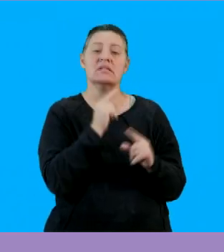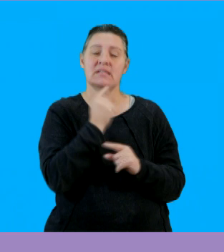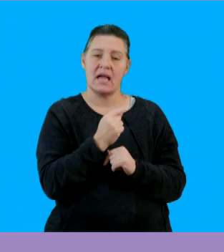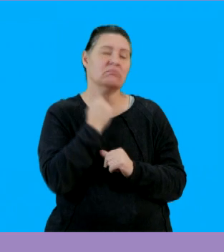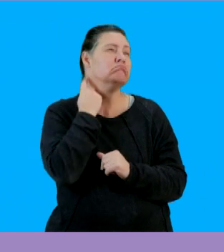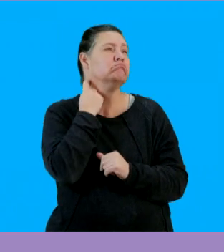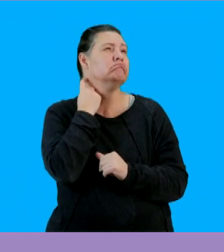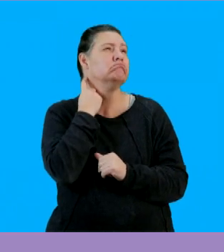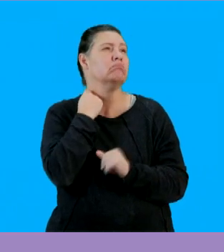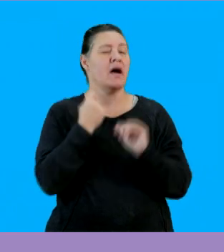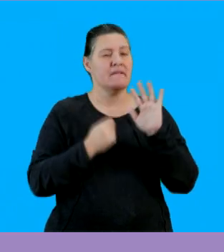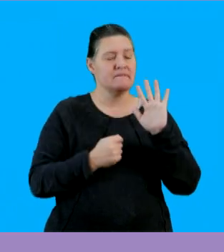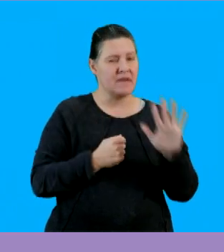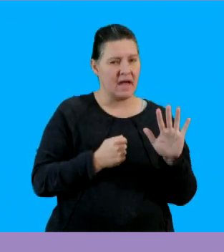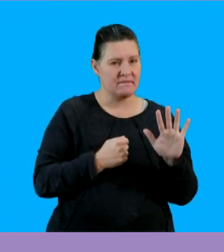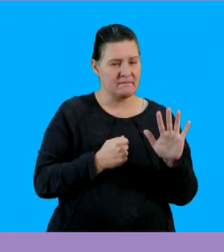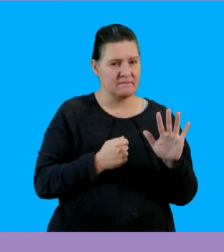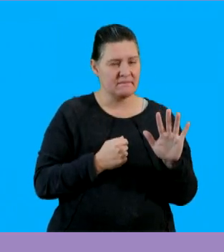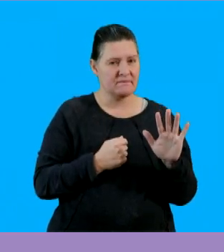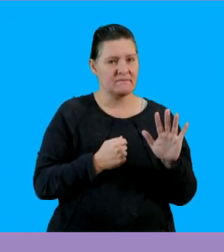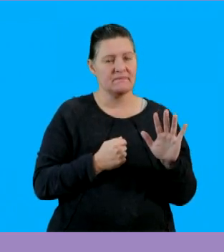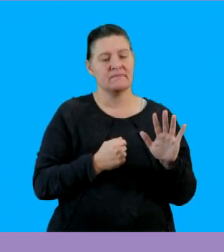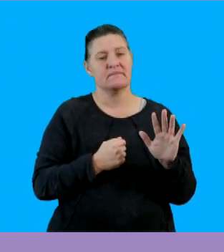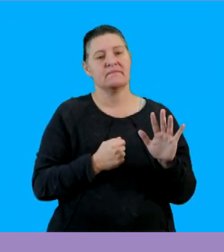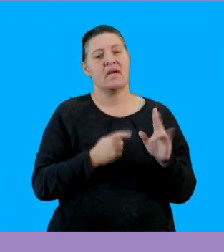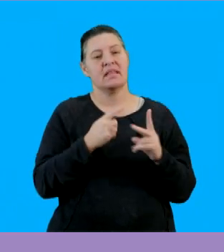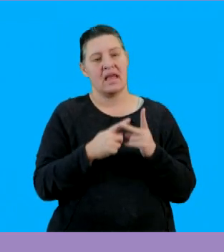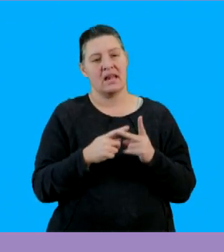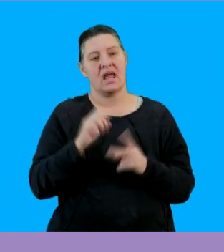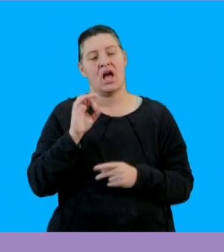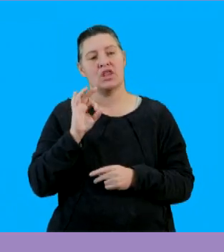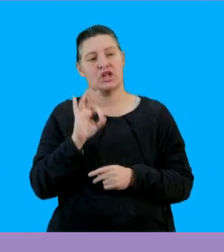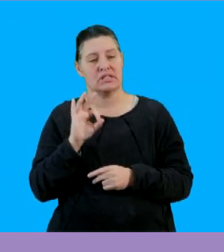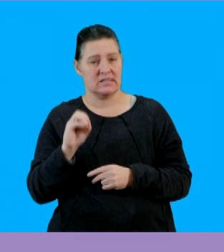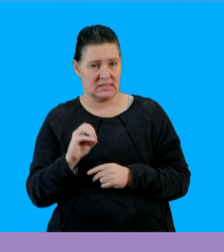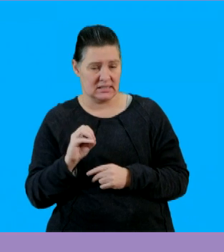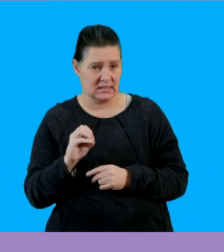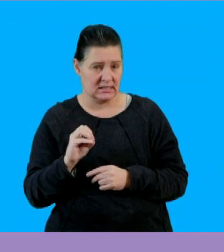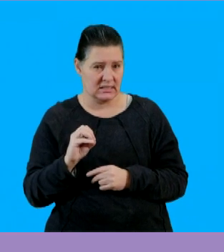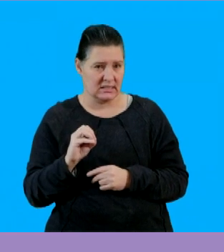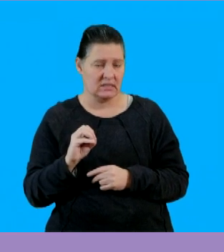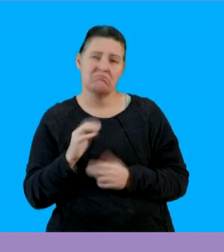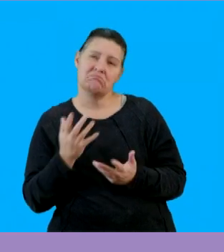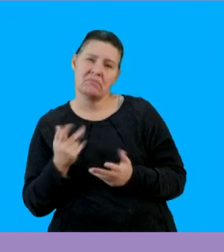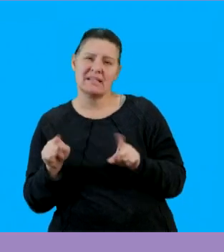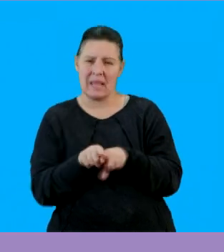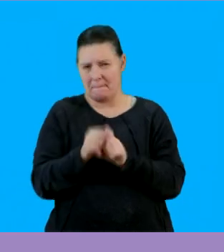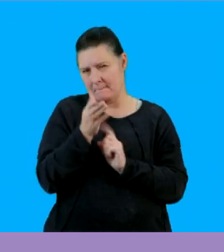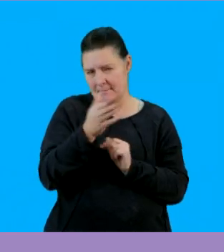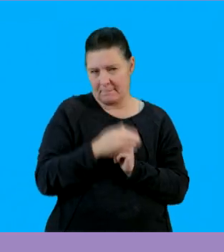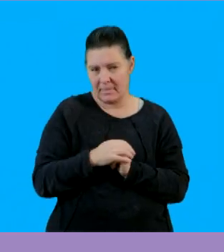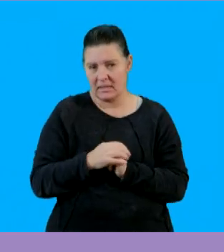and multiply it with first the 5 and then secondly the 30. So something